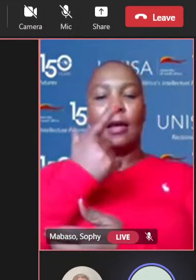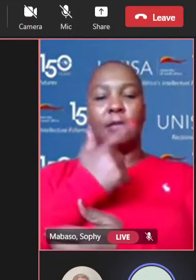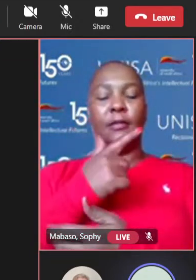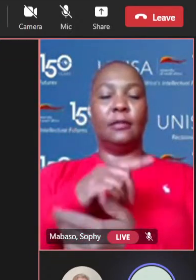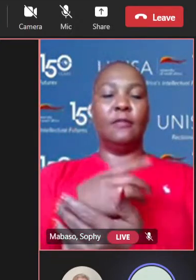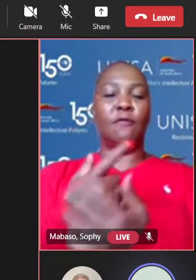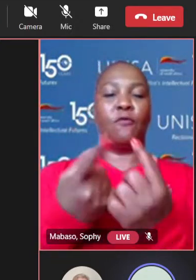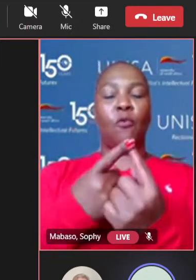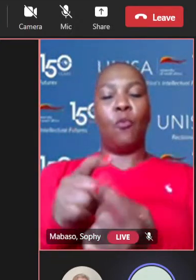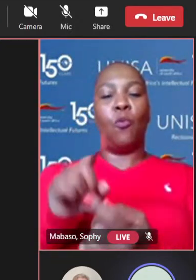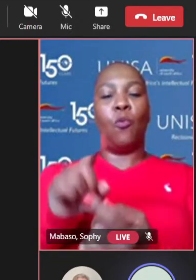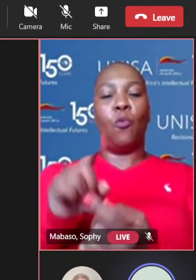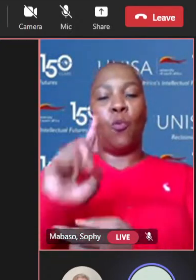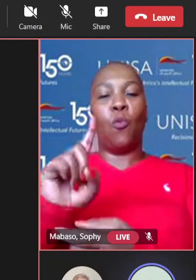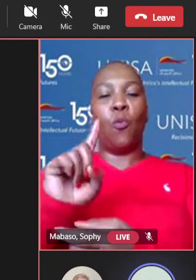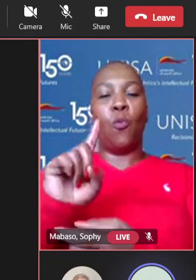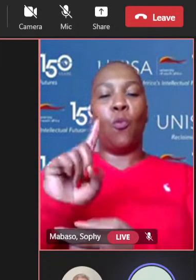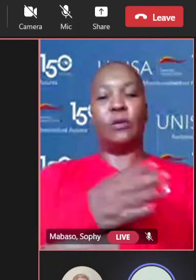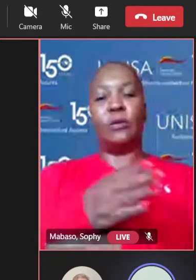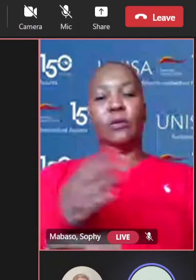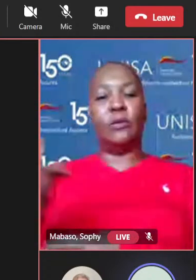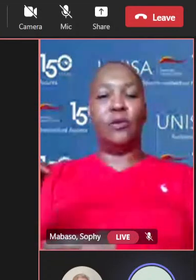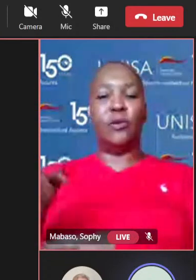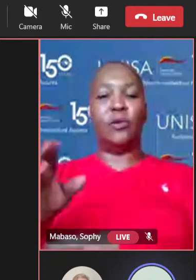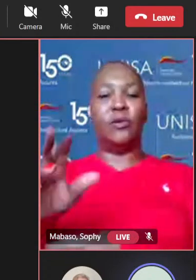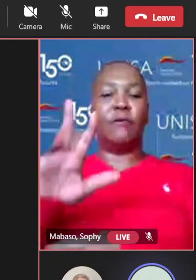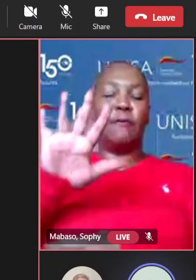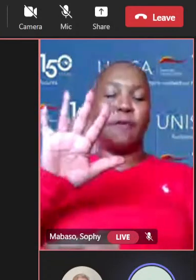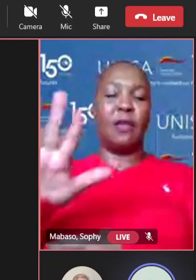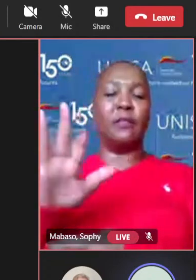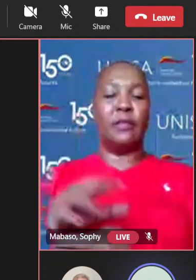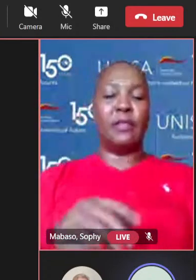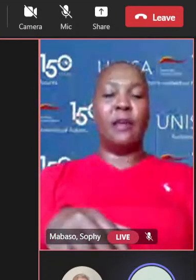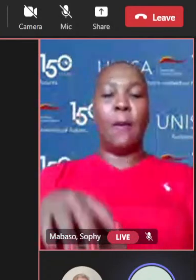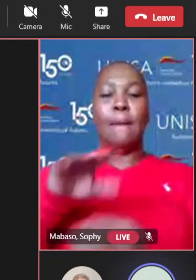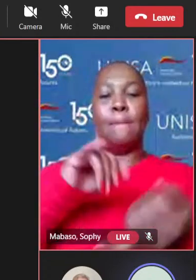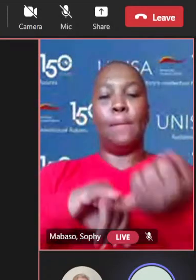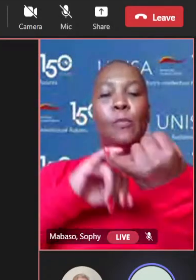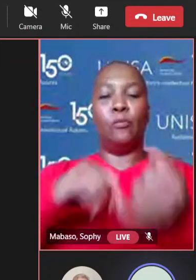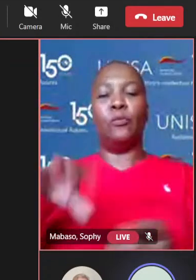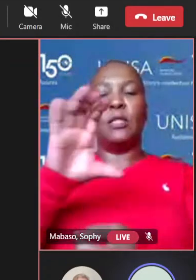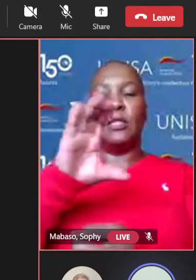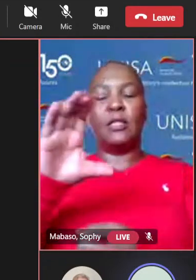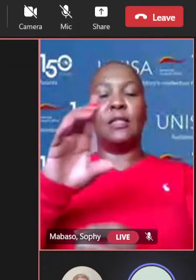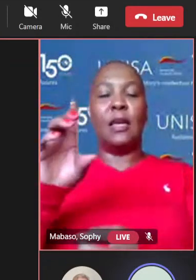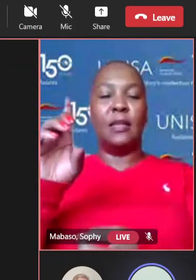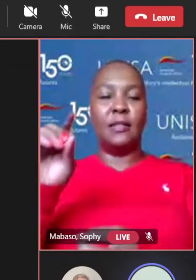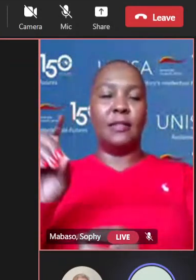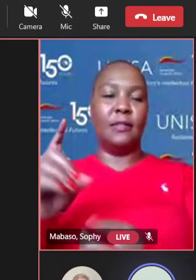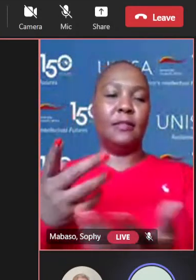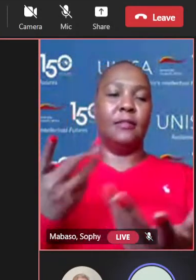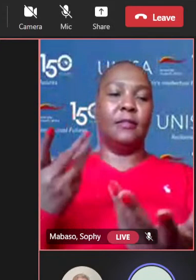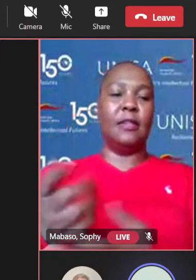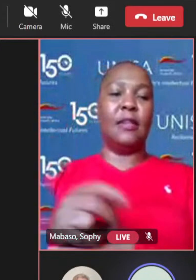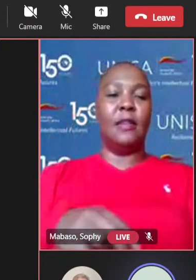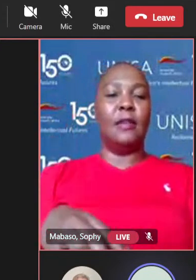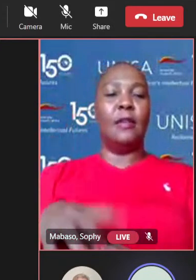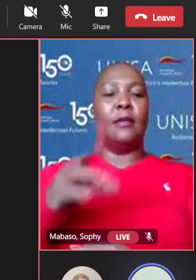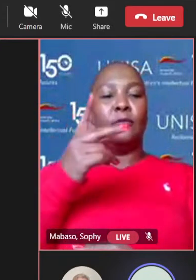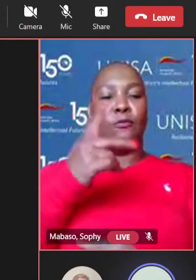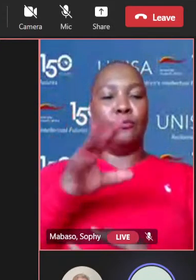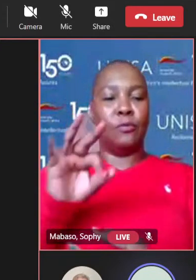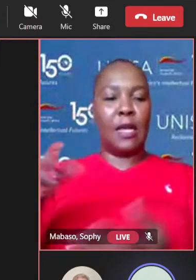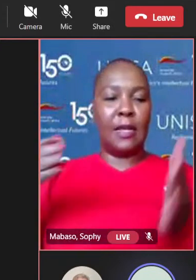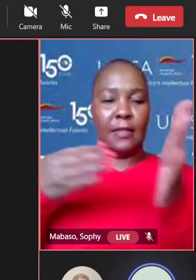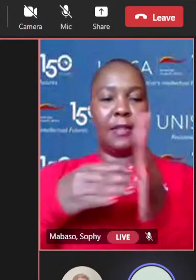17 hours, I have module C and D, okay? And this will go up to Friday. And then the Saturday, you say, oh, maybe I need